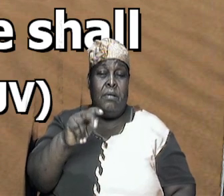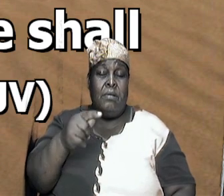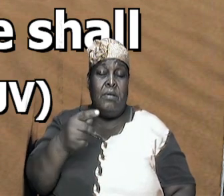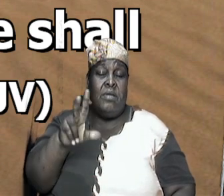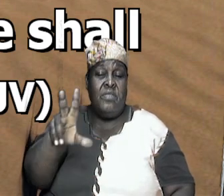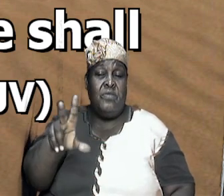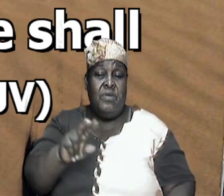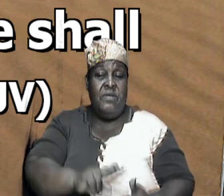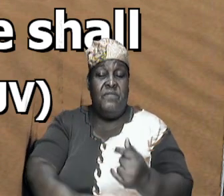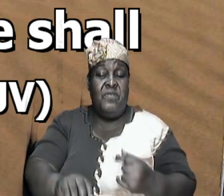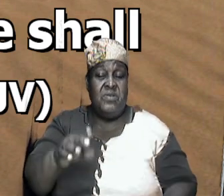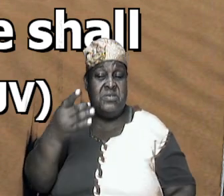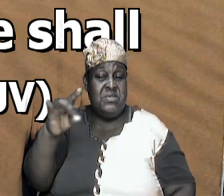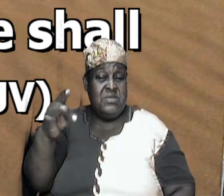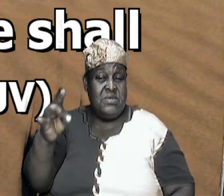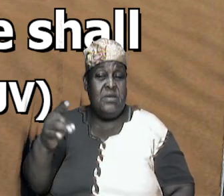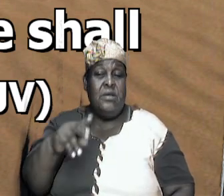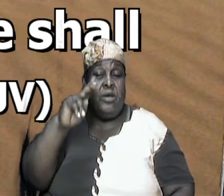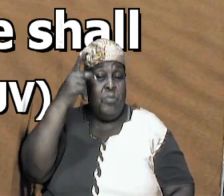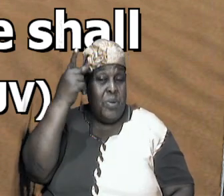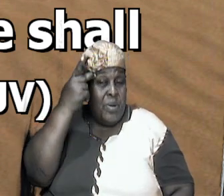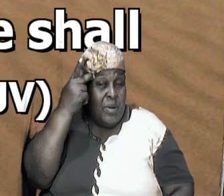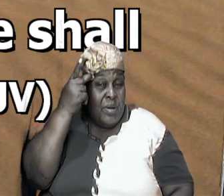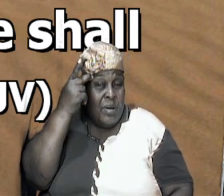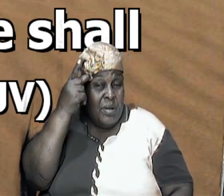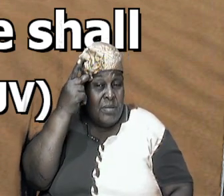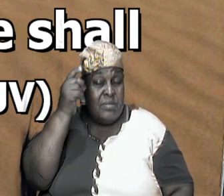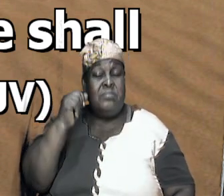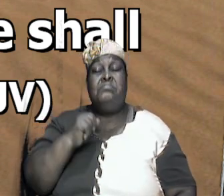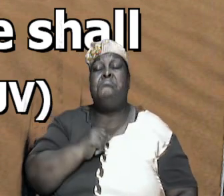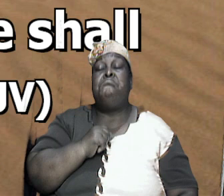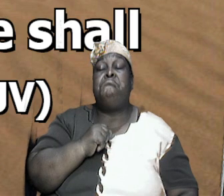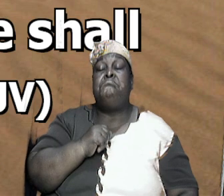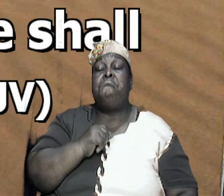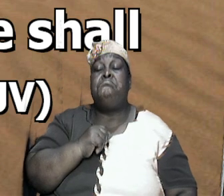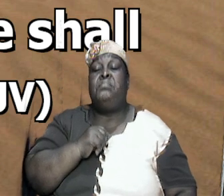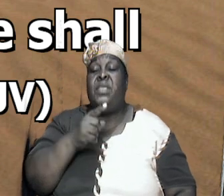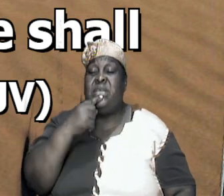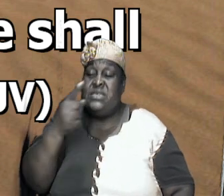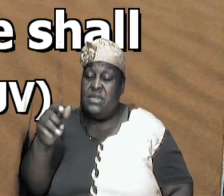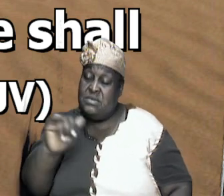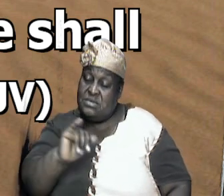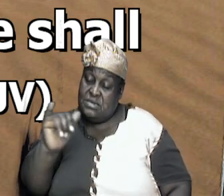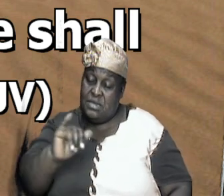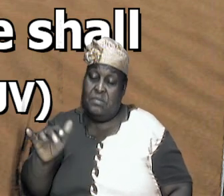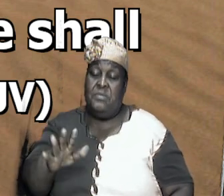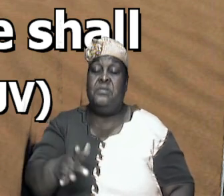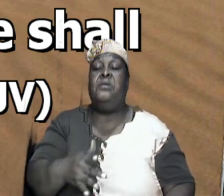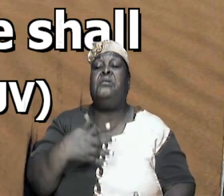18. Right? Paul basically said the same thing.